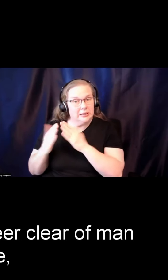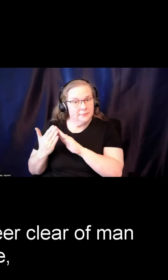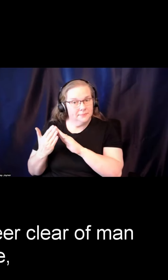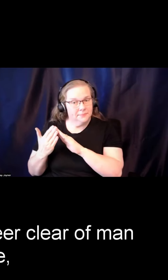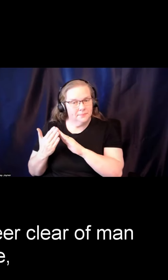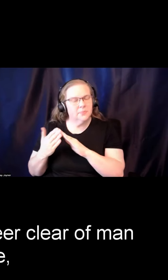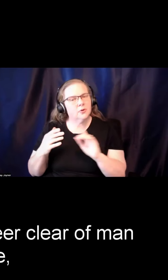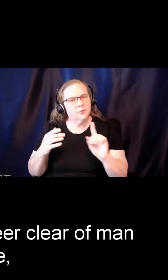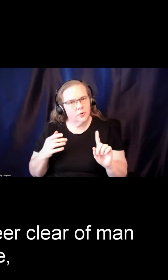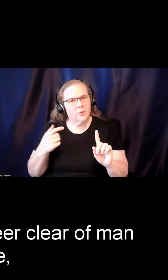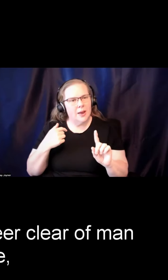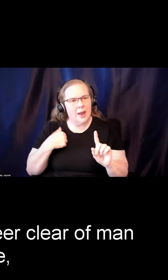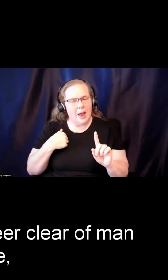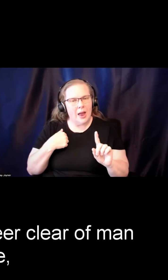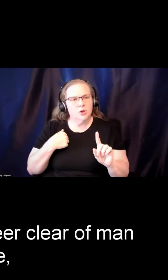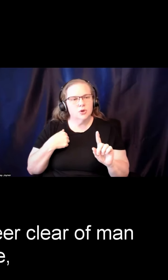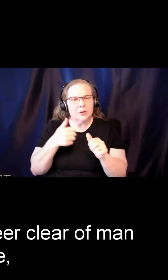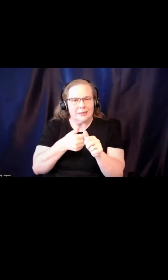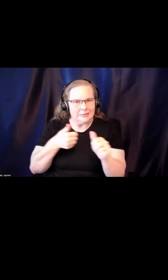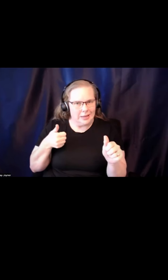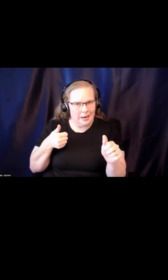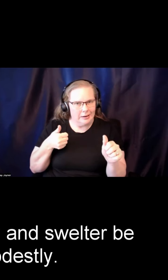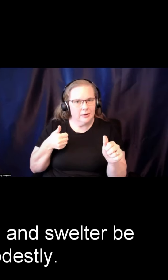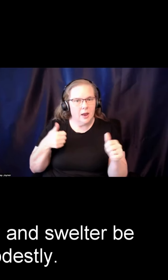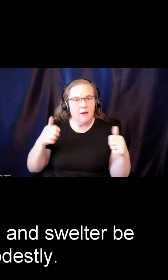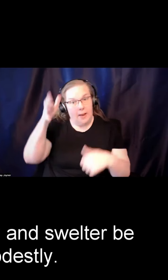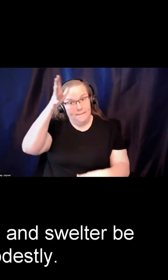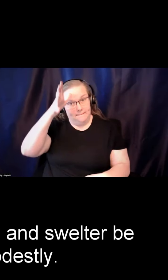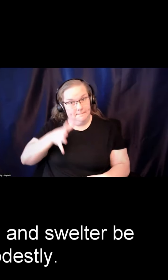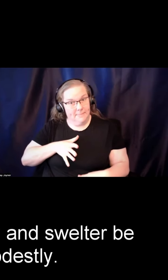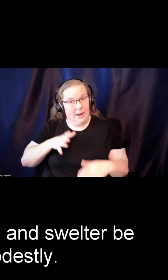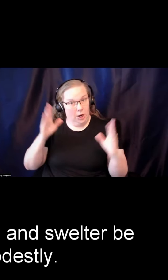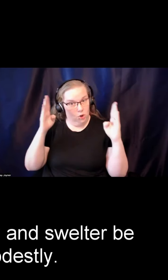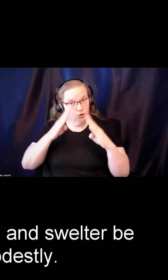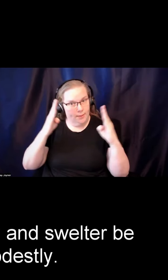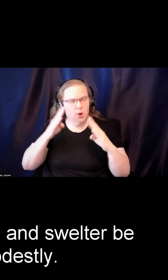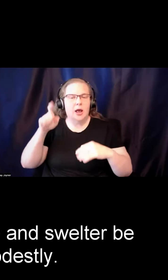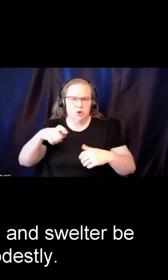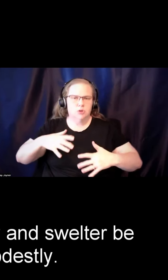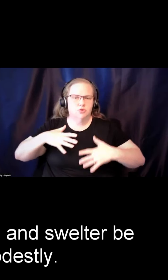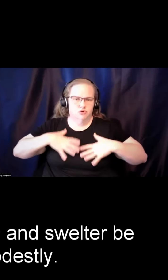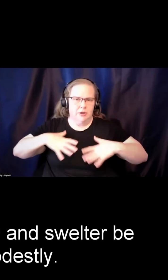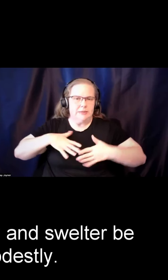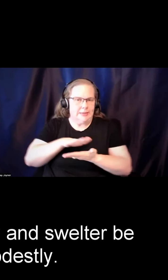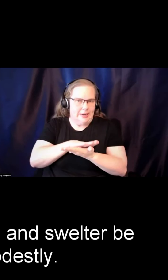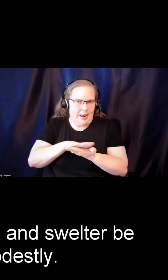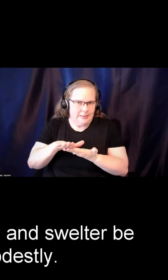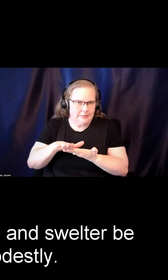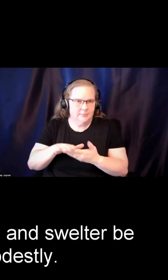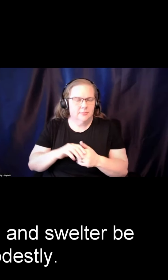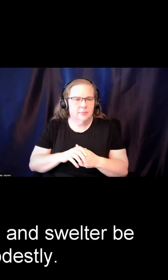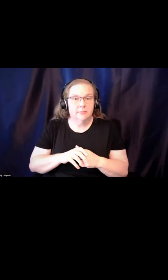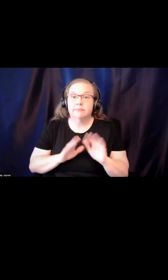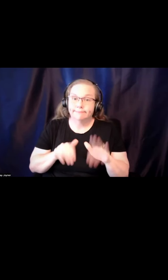had read that to steer clear of man trouble, I should dress nicely and, swelter be